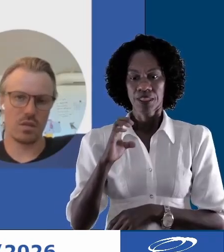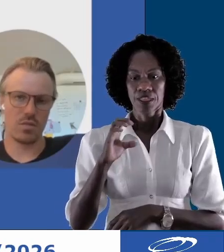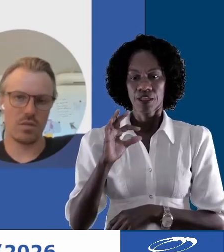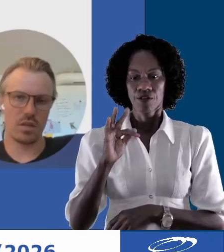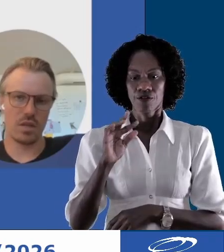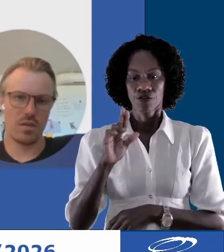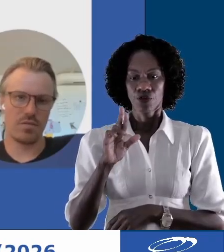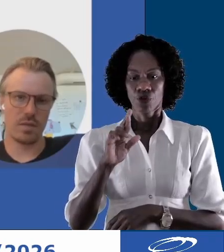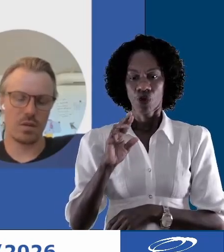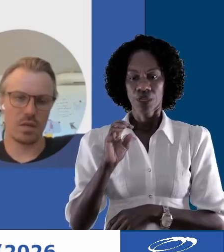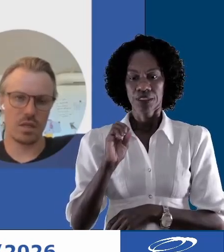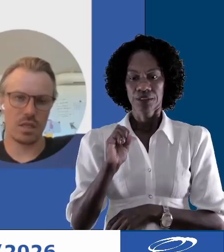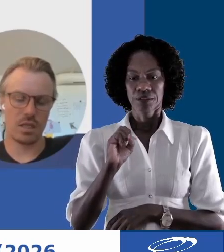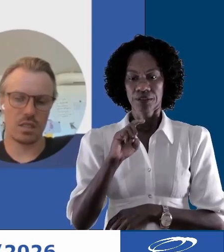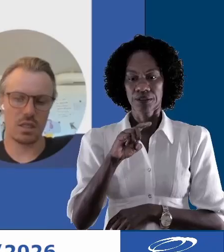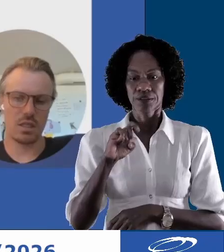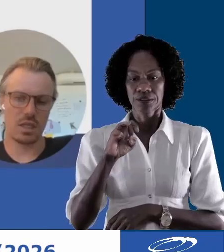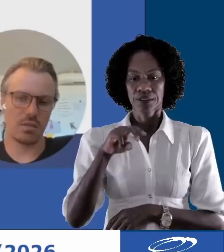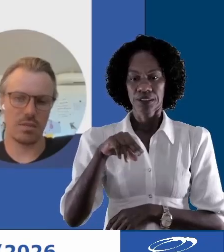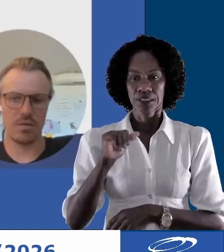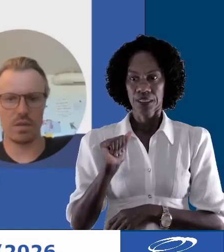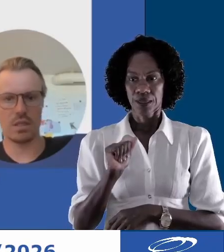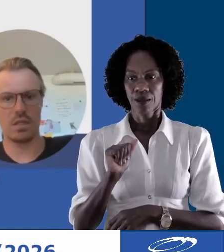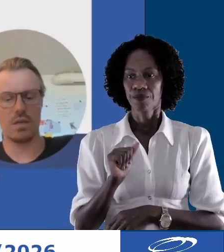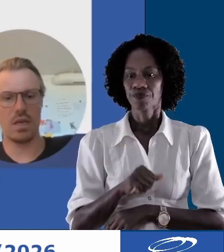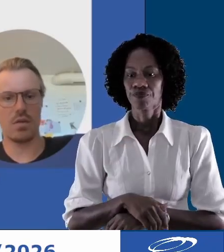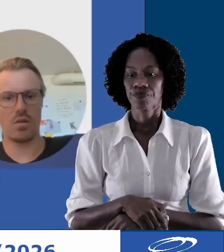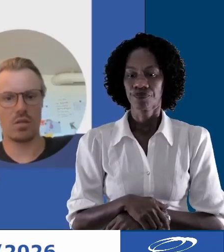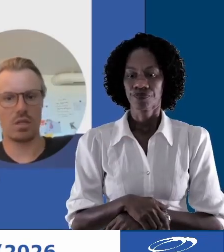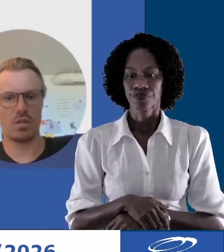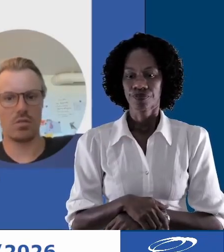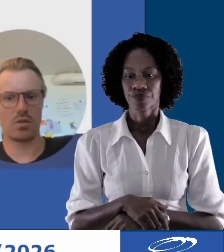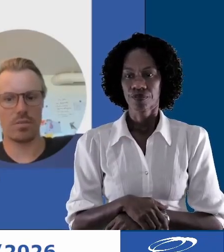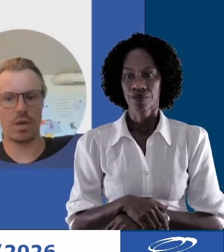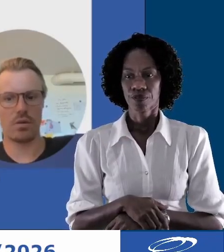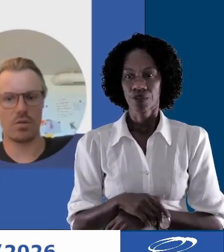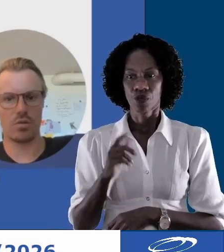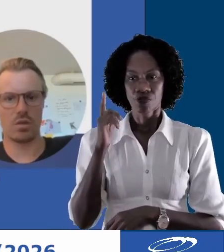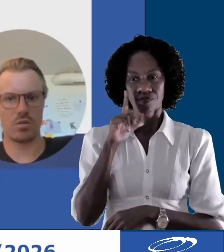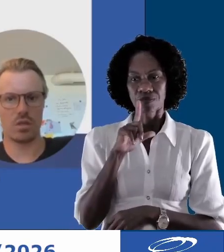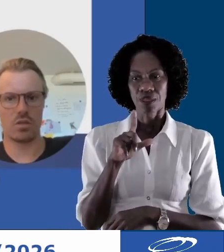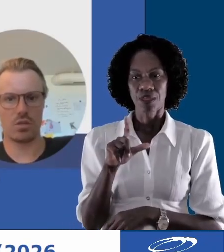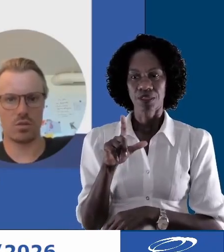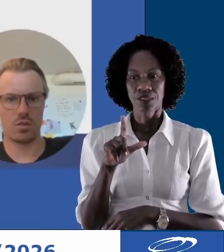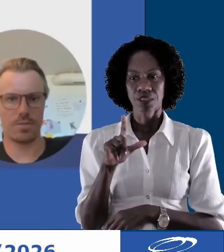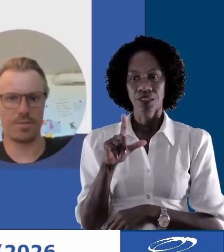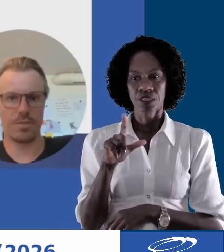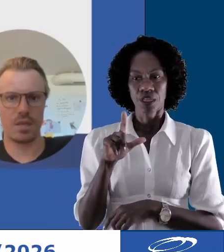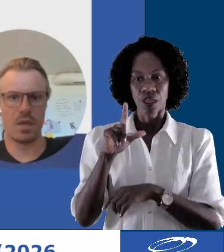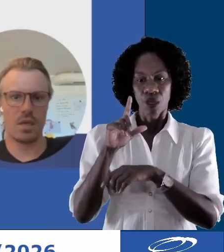attaining relevant pharmacokinetic targets, that's the time above MIC, in all tissue compared to traditional short